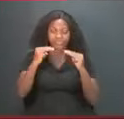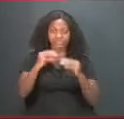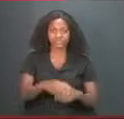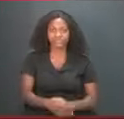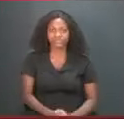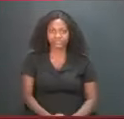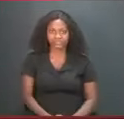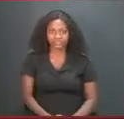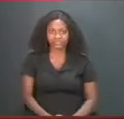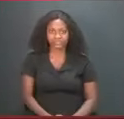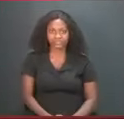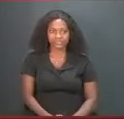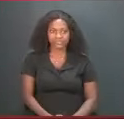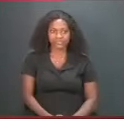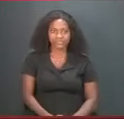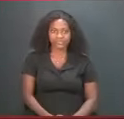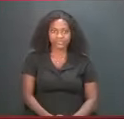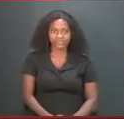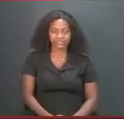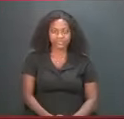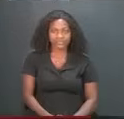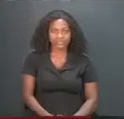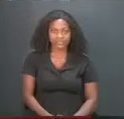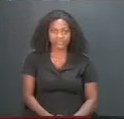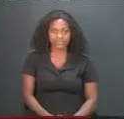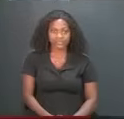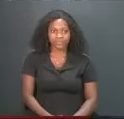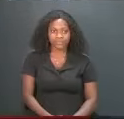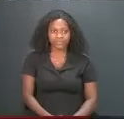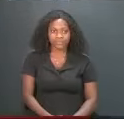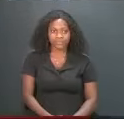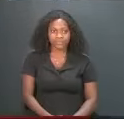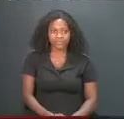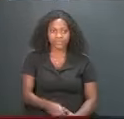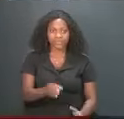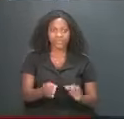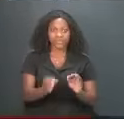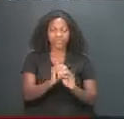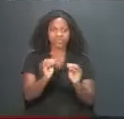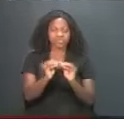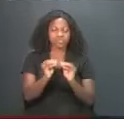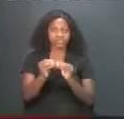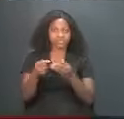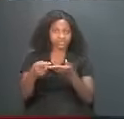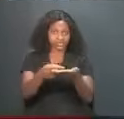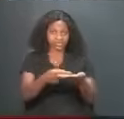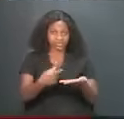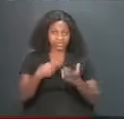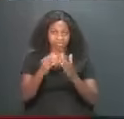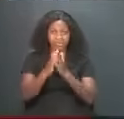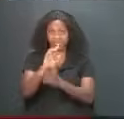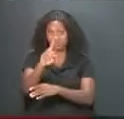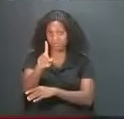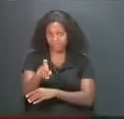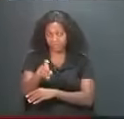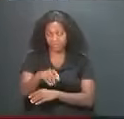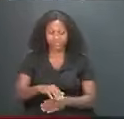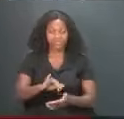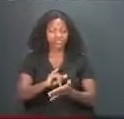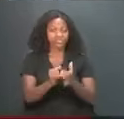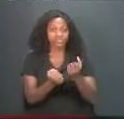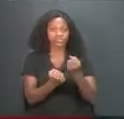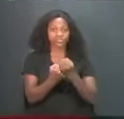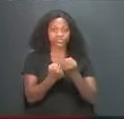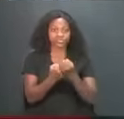question. Honorable members, there being no further consideration, I put the question. Those in